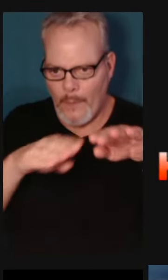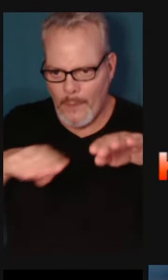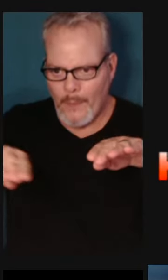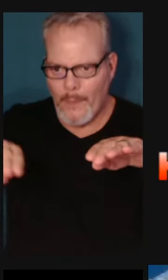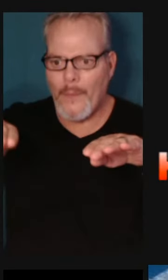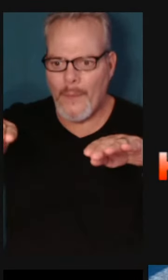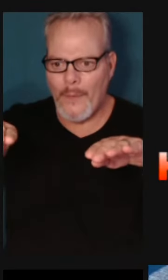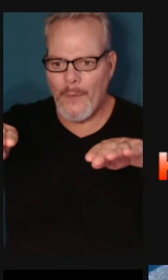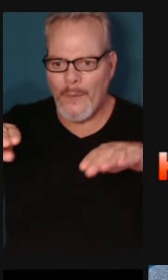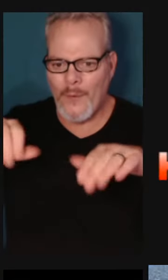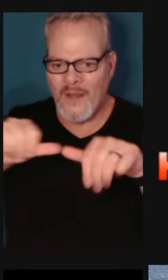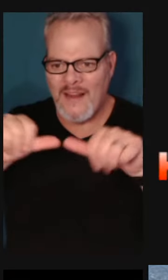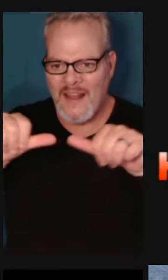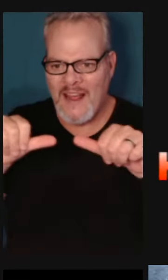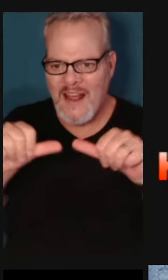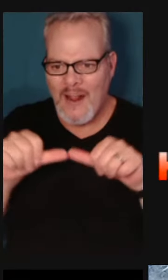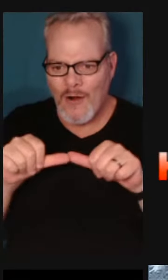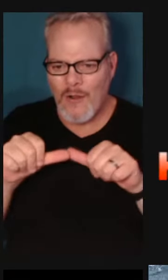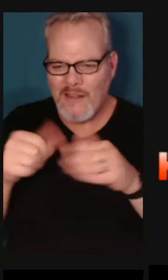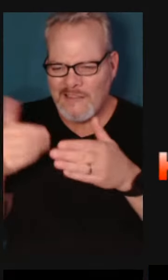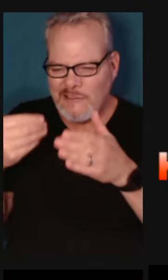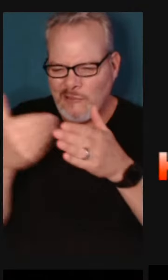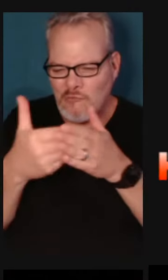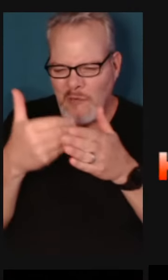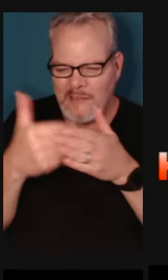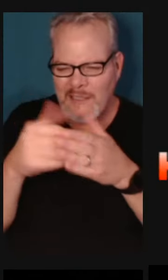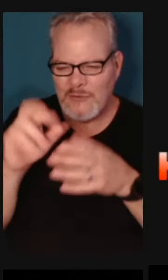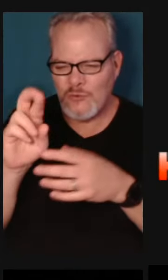just over the rim of the crater.